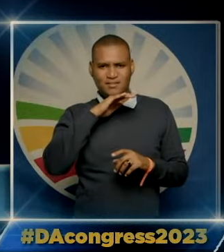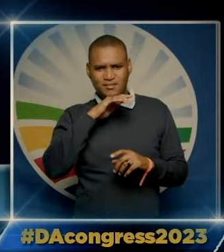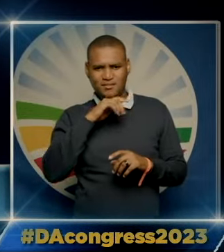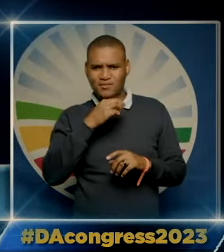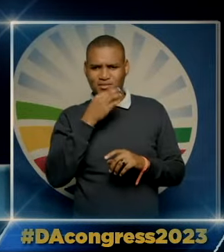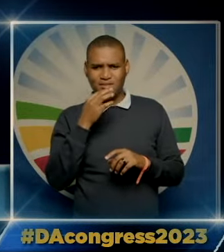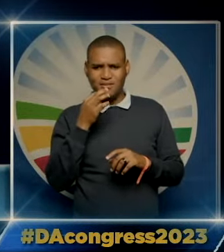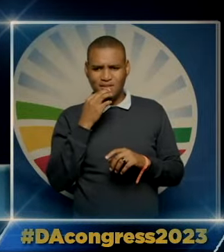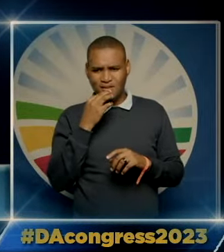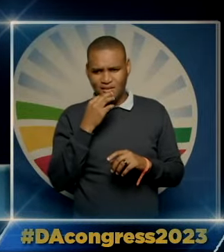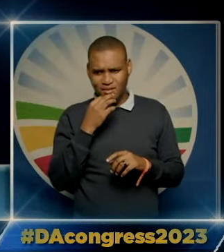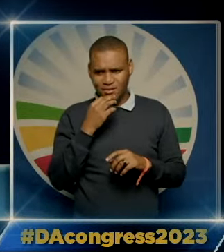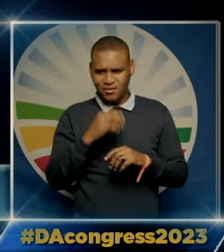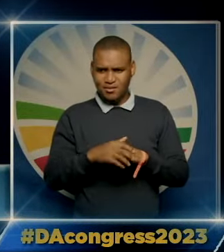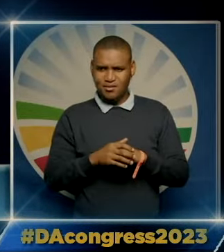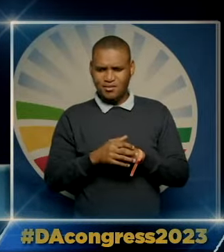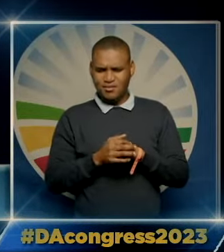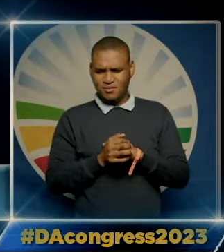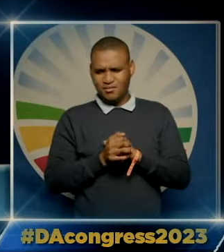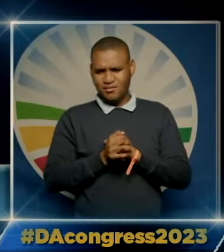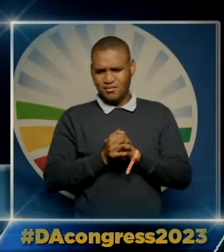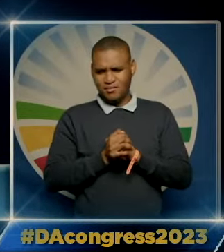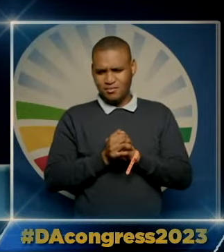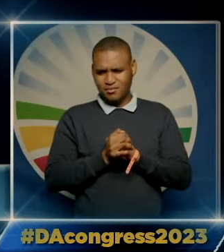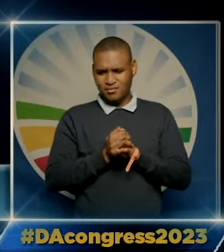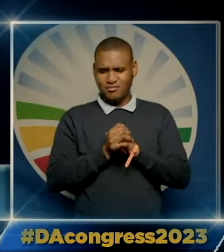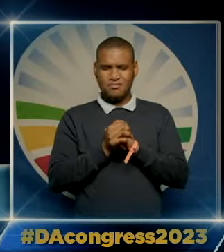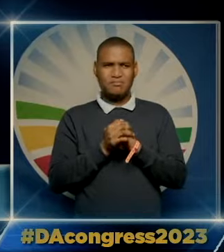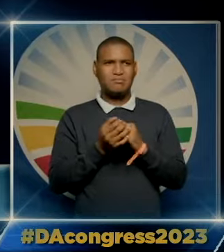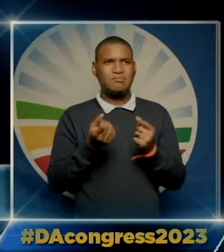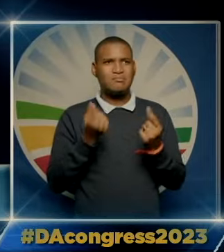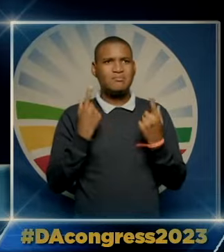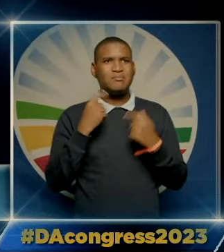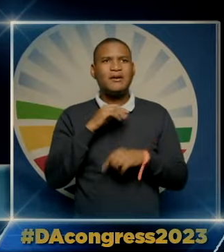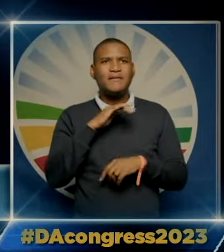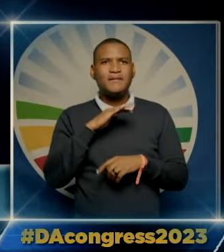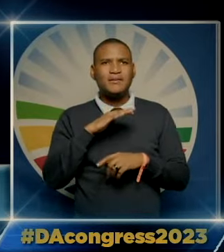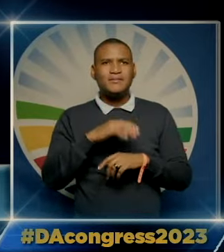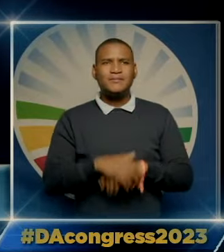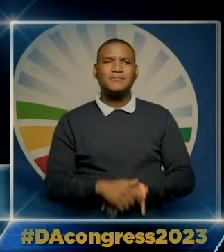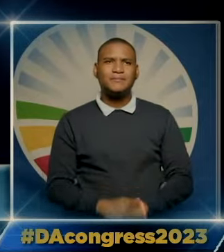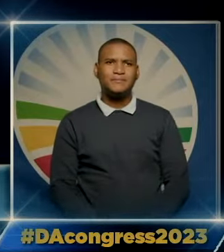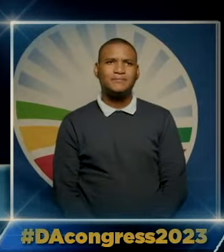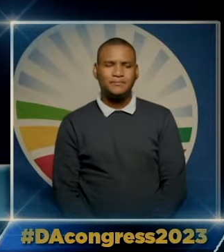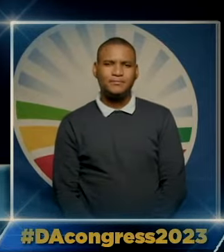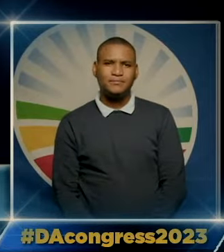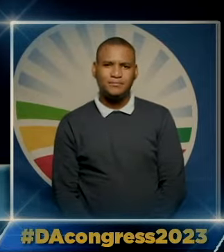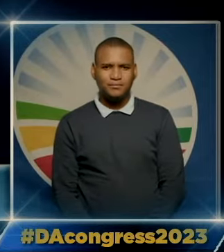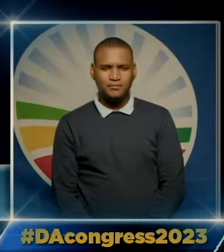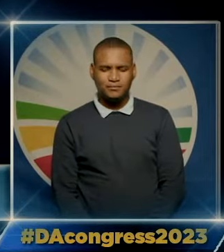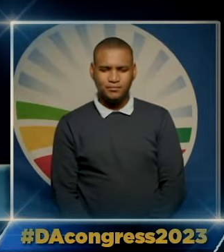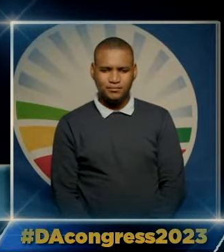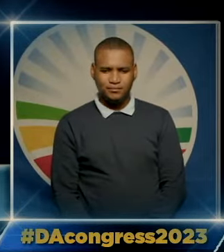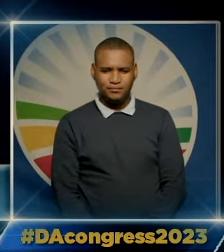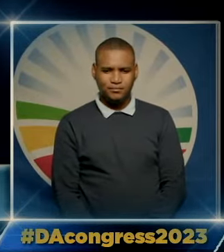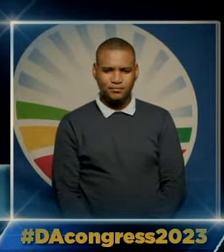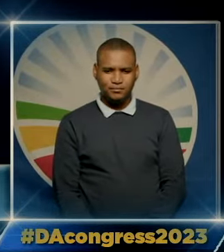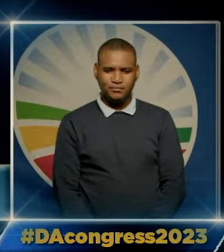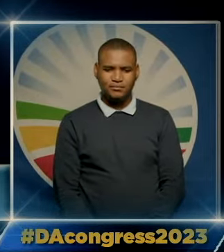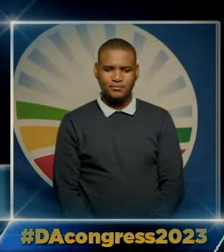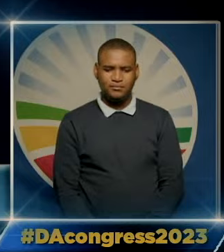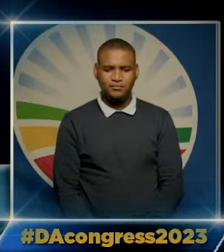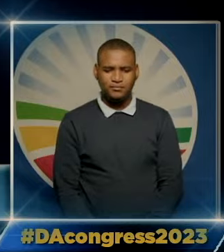sê dat dit 'n baie belangrike geveg is vir die DA om te wen. En natuurlik is ons skademinister oor openbare administrasie,